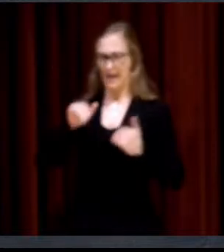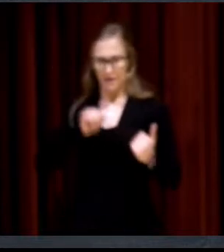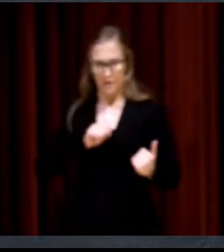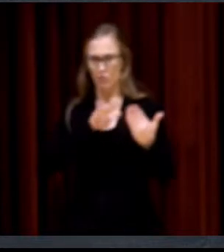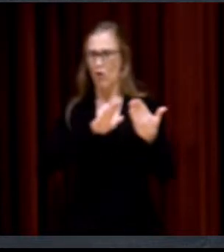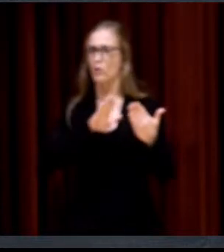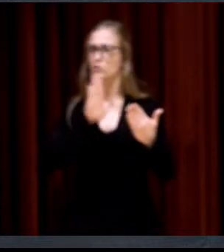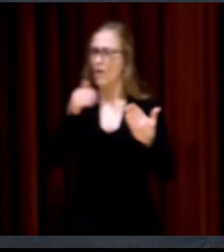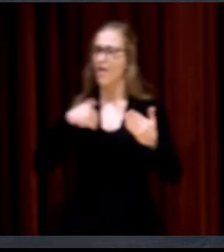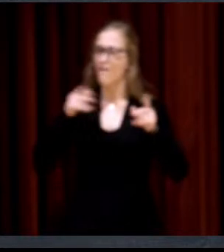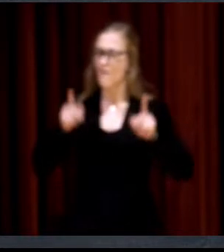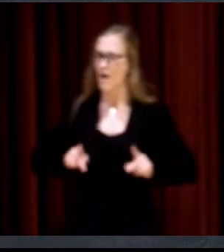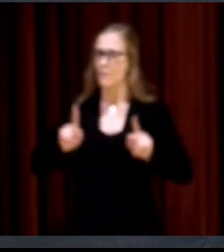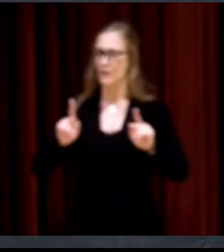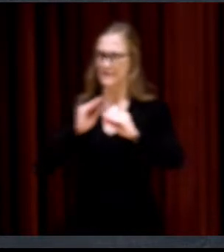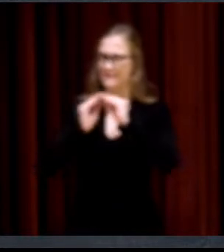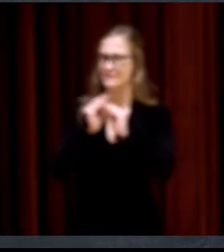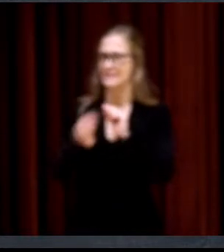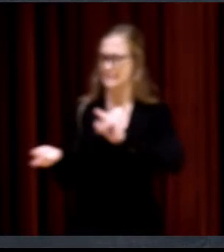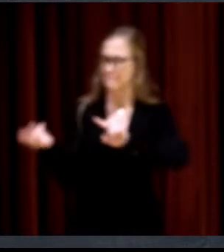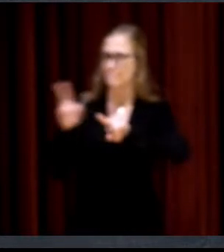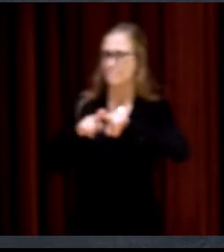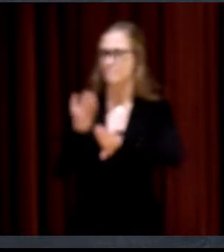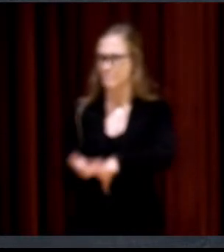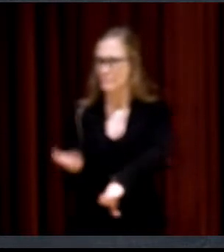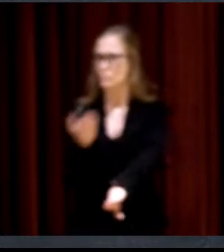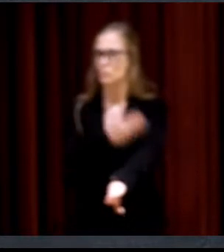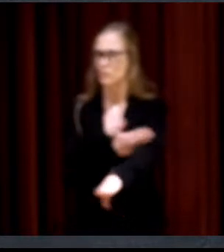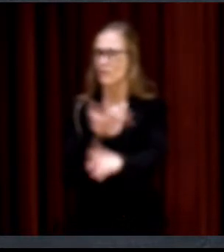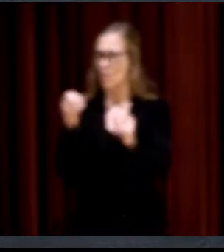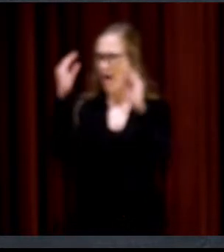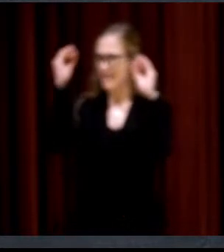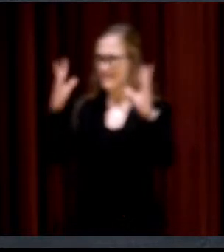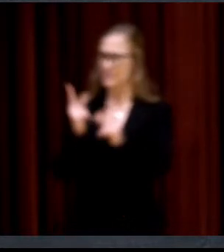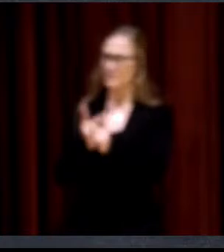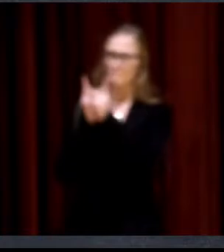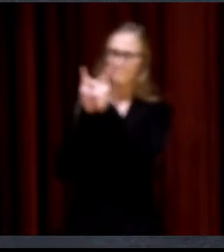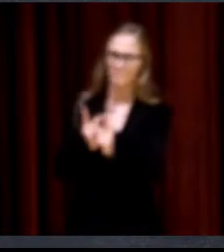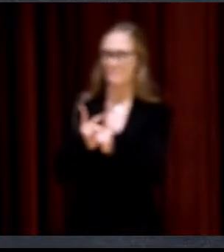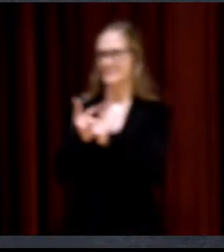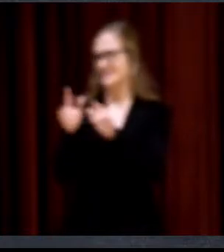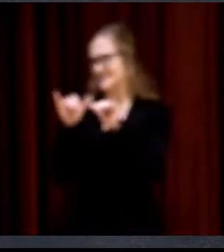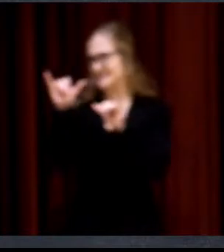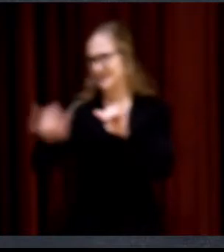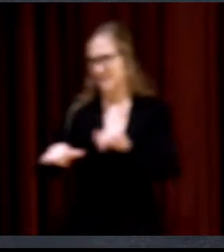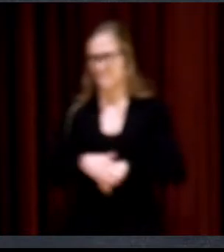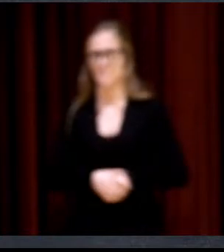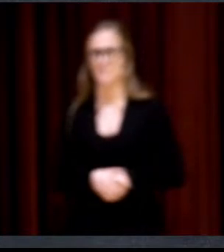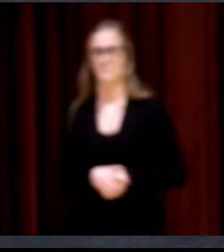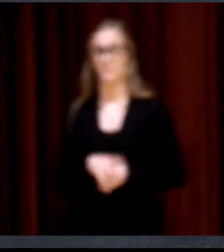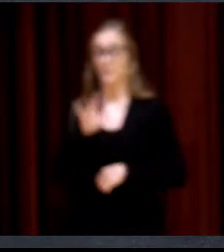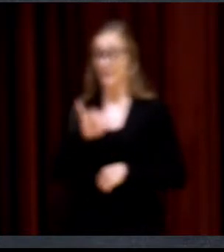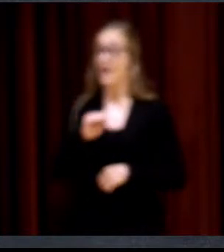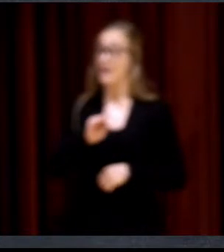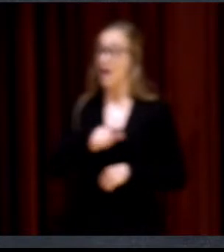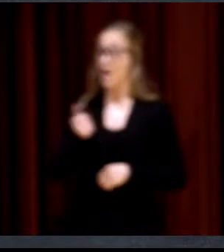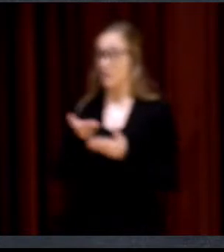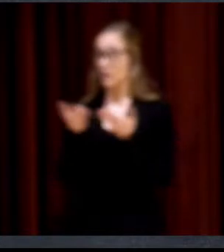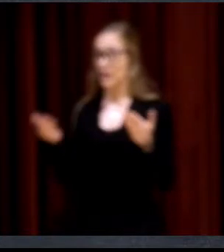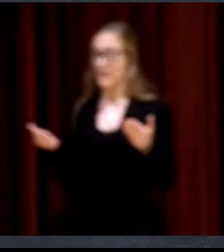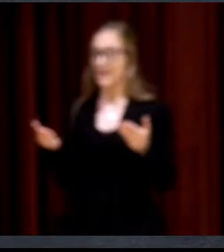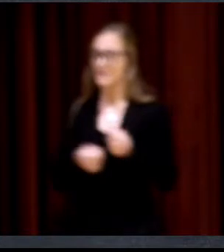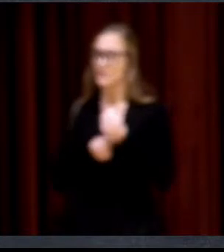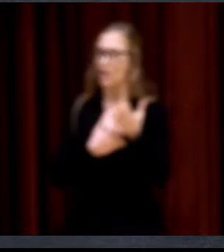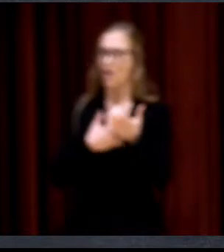opportunity to correct those retention rates so that teachers stay a little bit longer. All of those things, plus others, lead to high